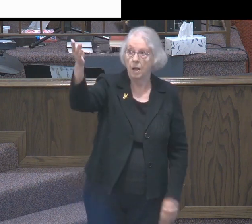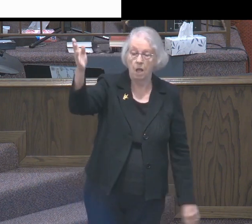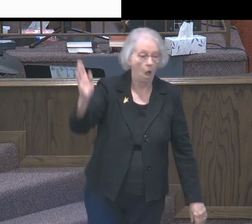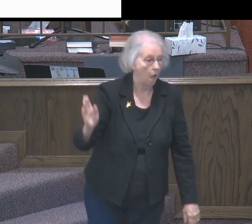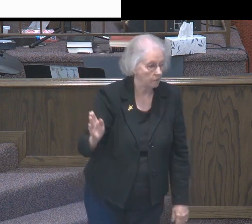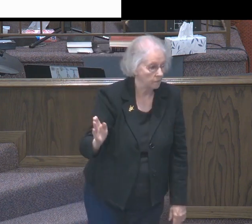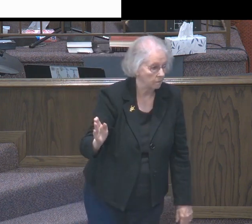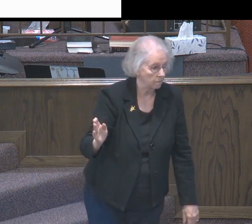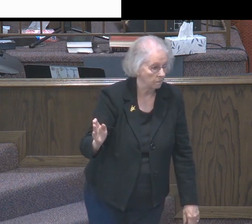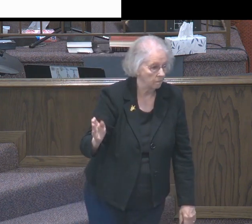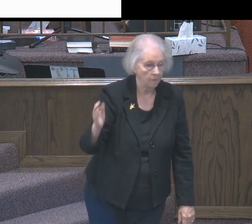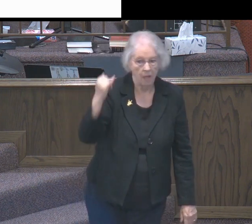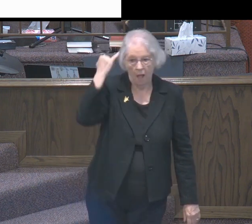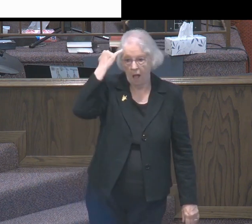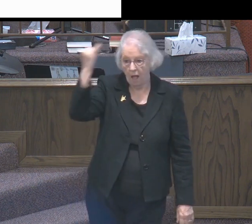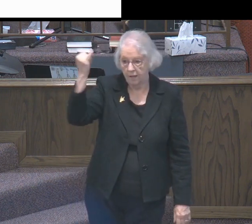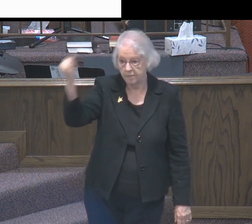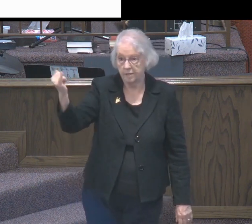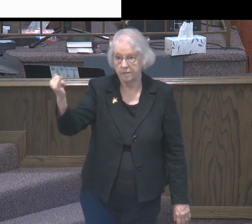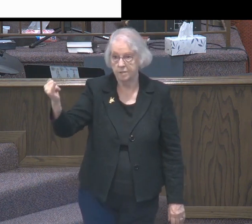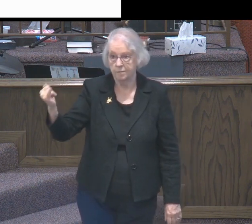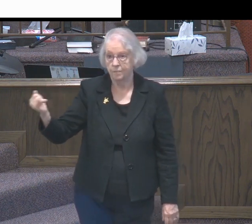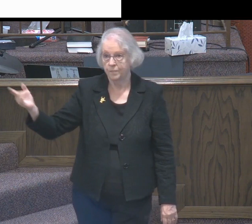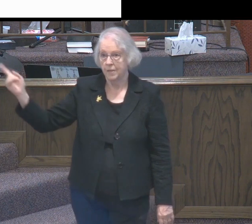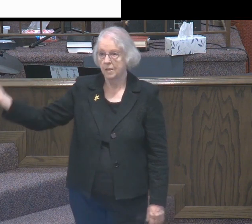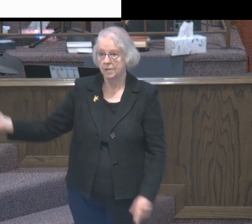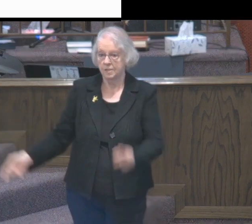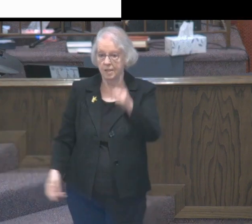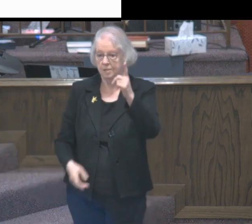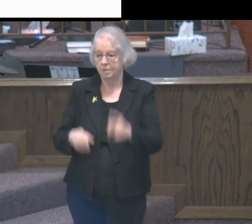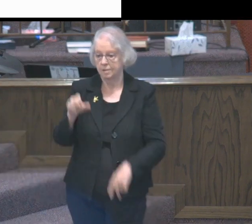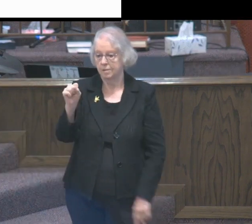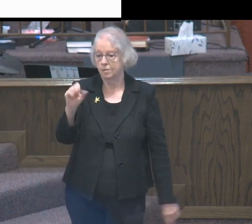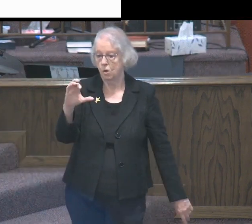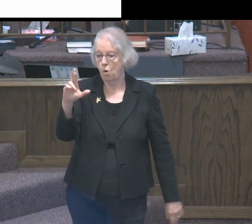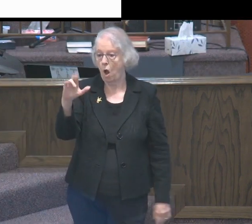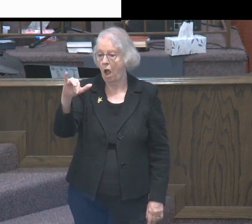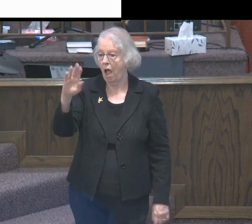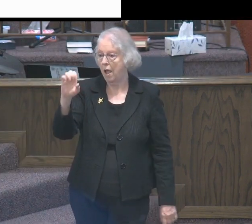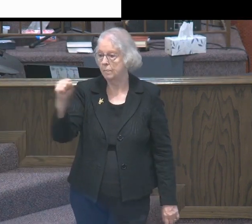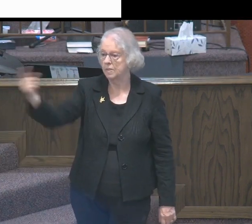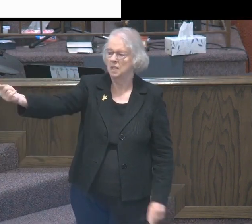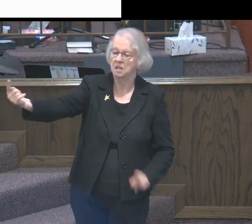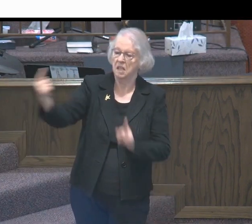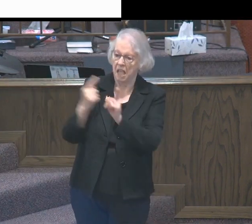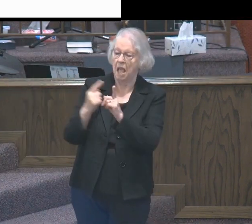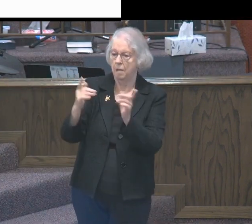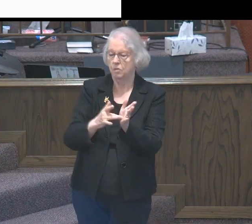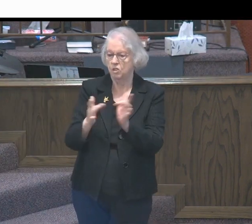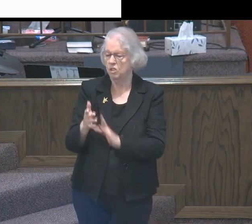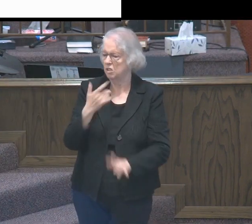and Pharisees who were from Jerusalem came to Jesus saying, "Why do your disciples transgress